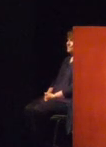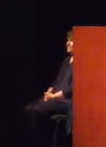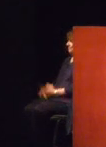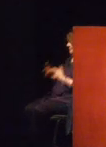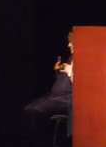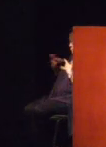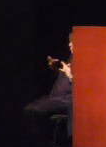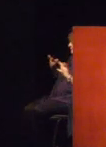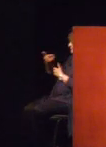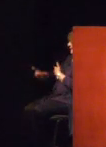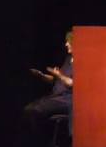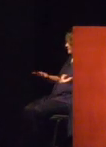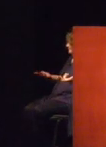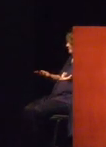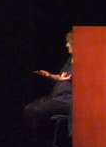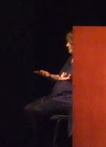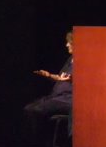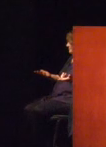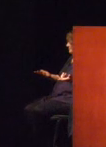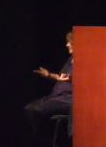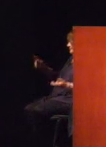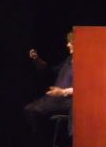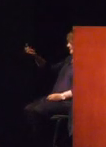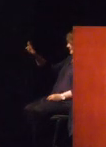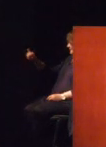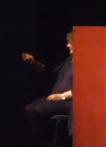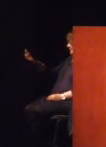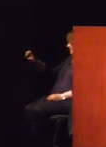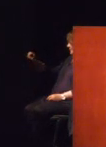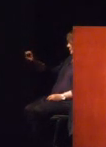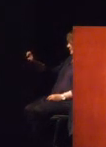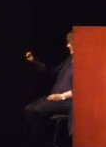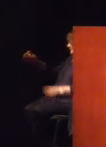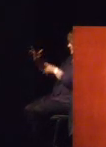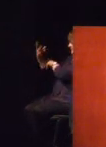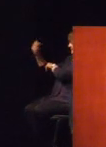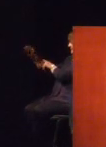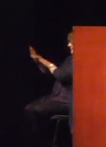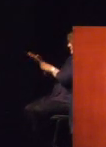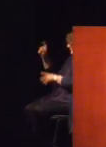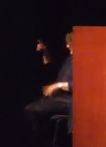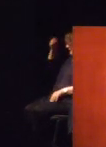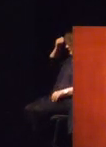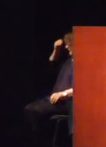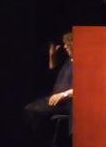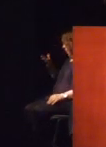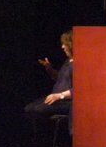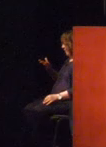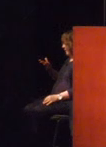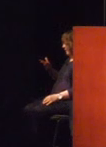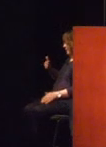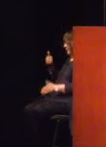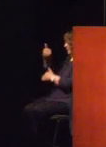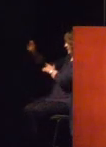What's up next? So as Terry Reese was walking out the door, he said, you need to know, over